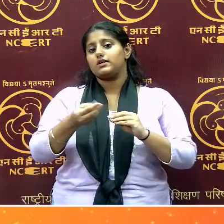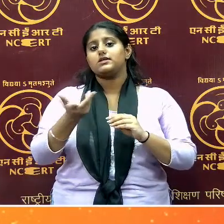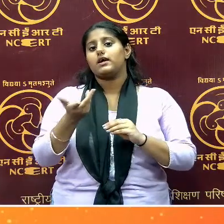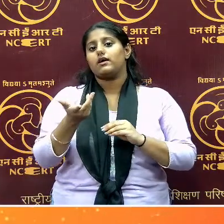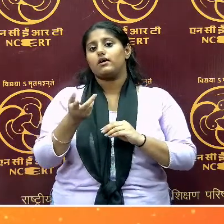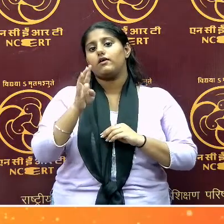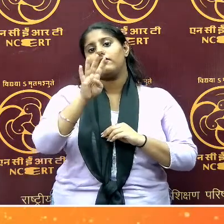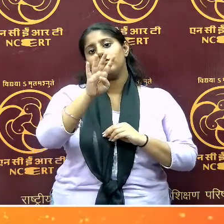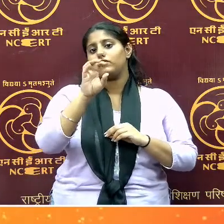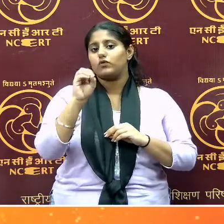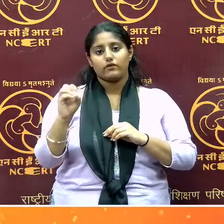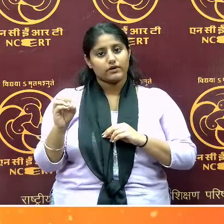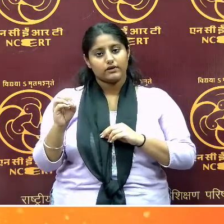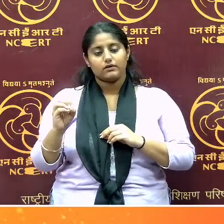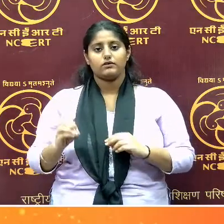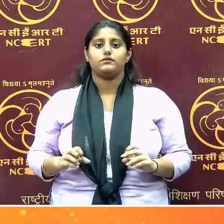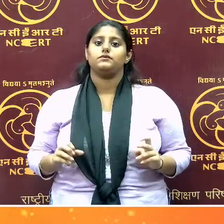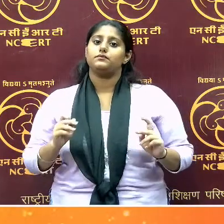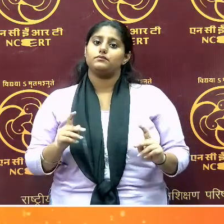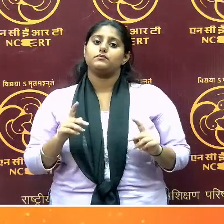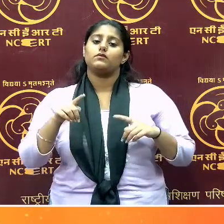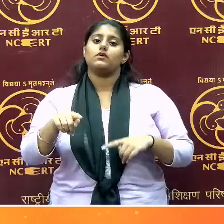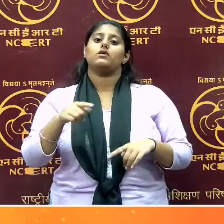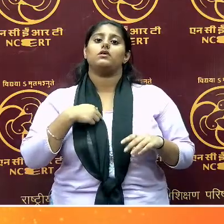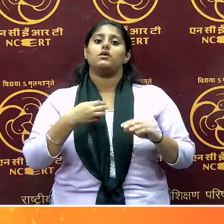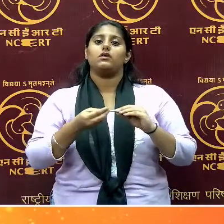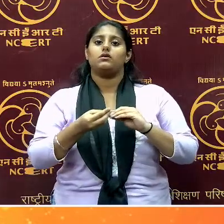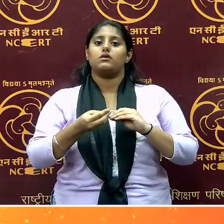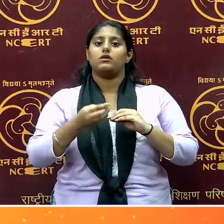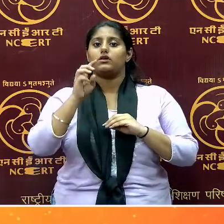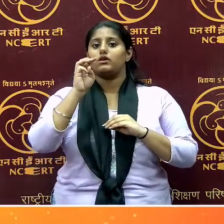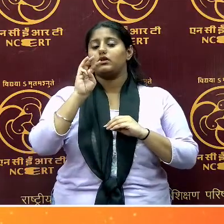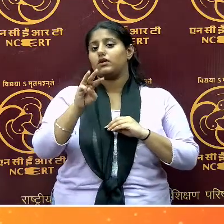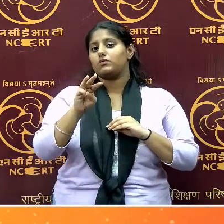as 400. What about nearest 1,000?